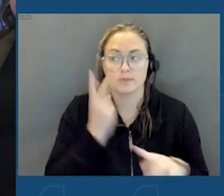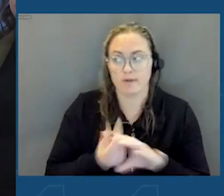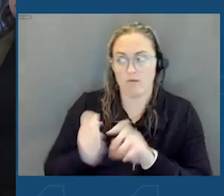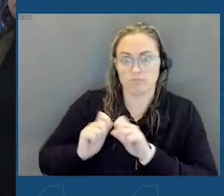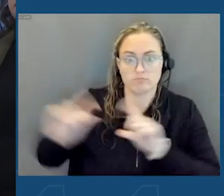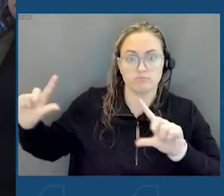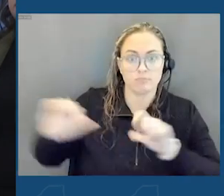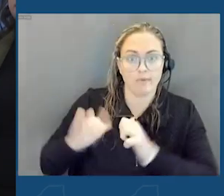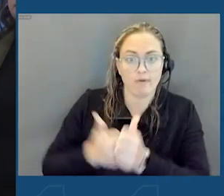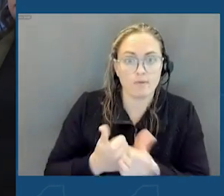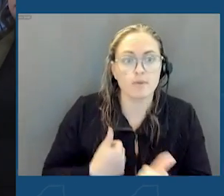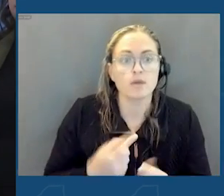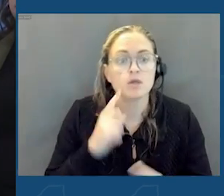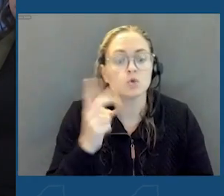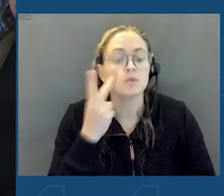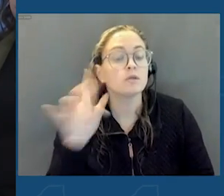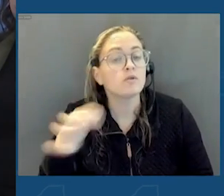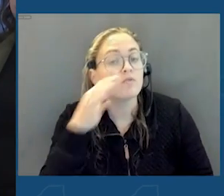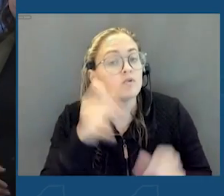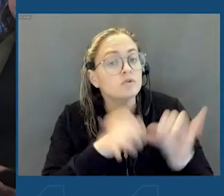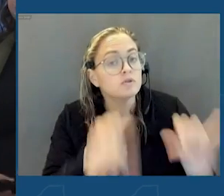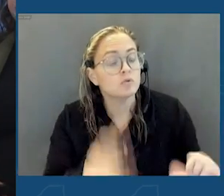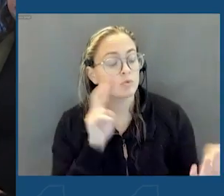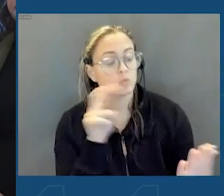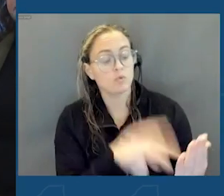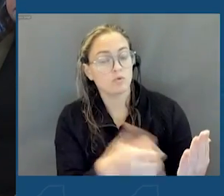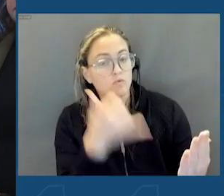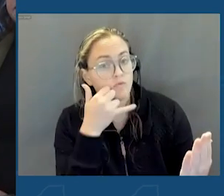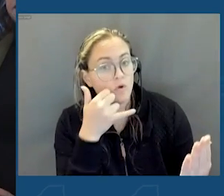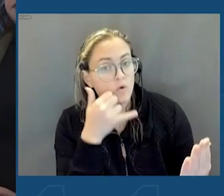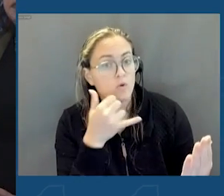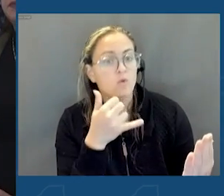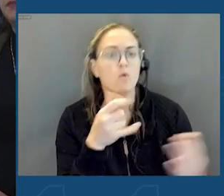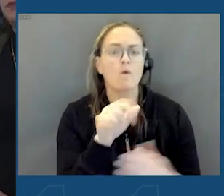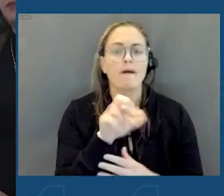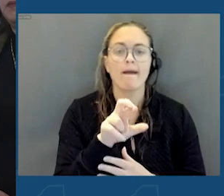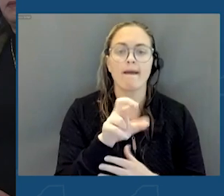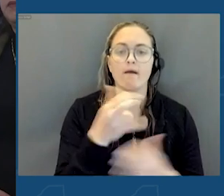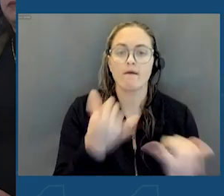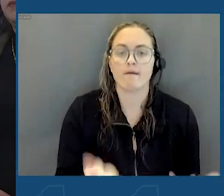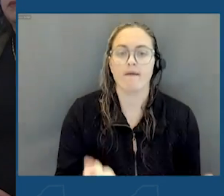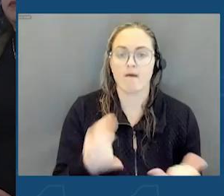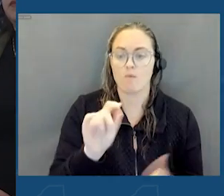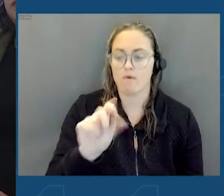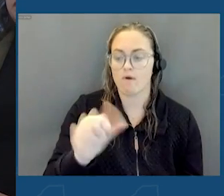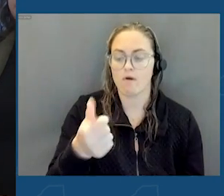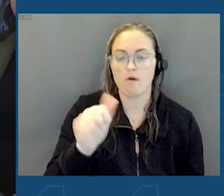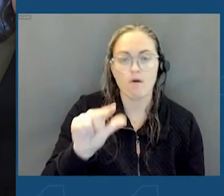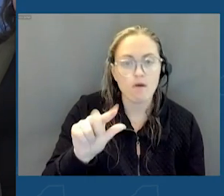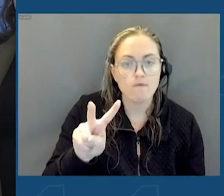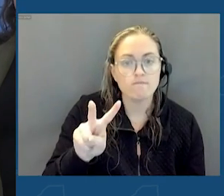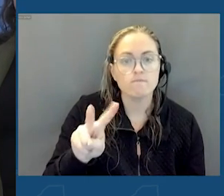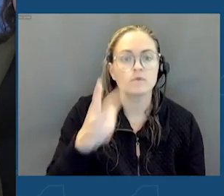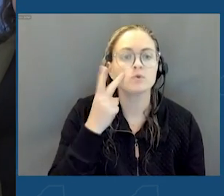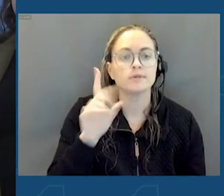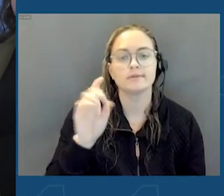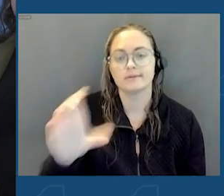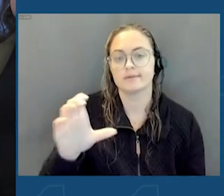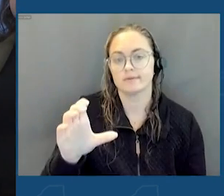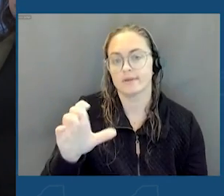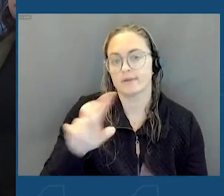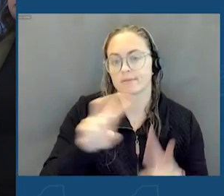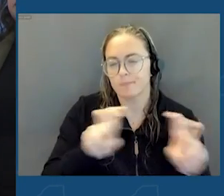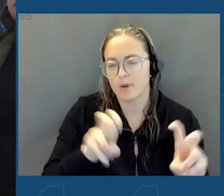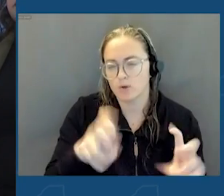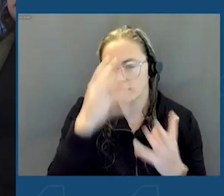federal system. So when you're picking up your phone, as the governor mentioned, or on airnow.gov, you're actually looking at the DEC monitoring data.